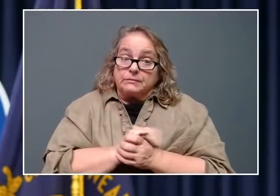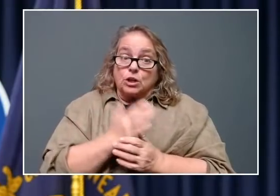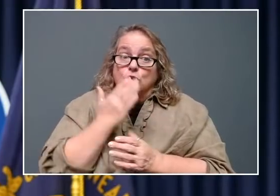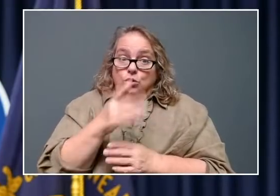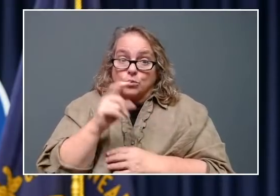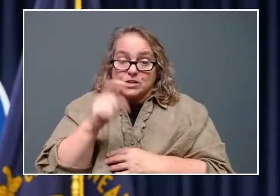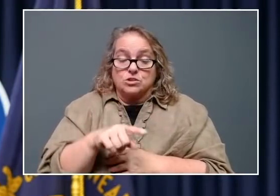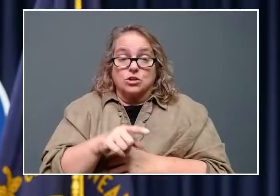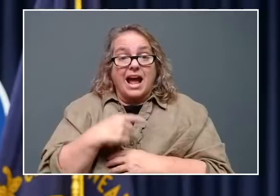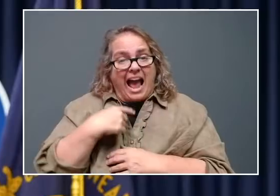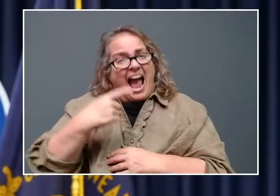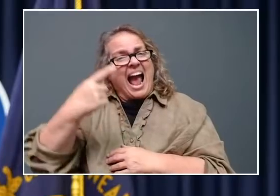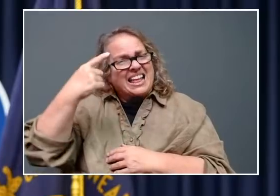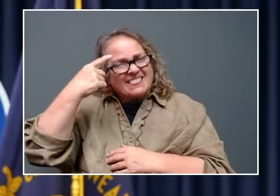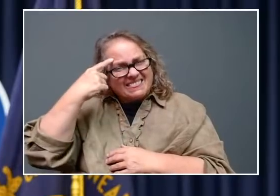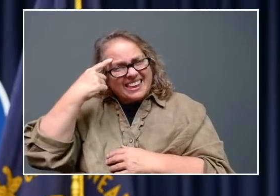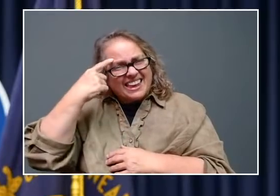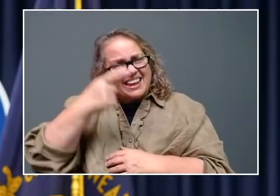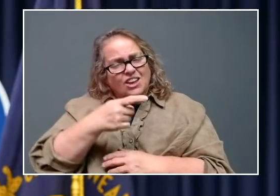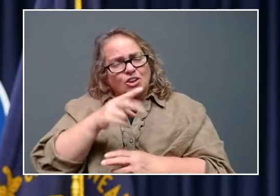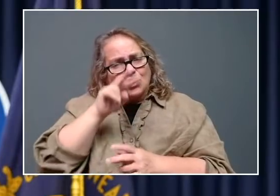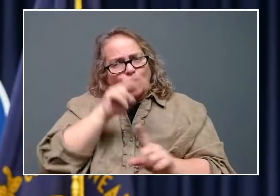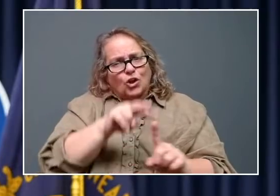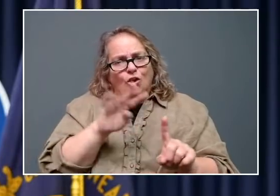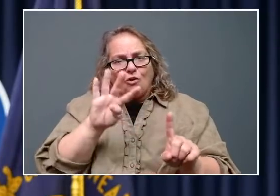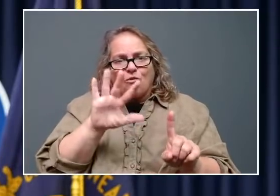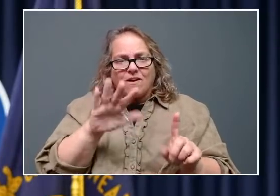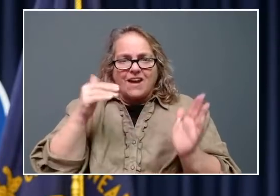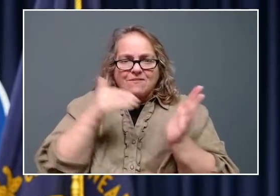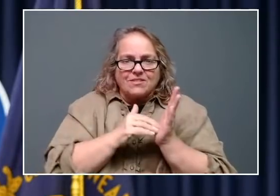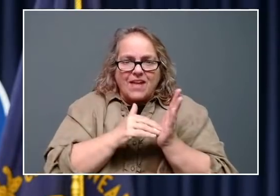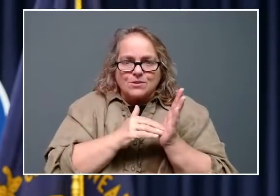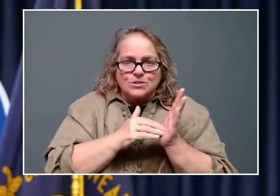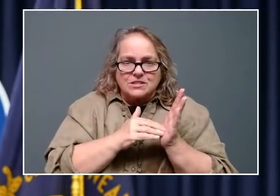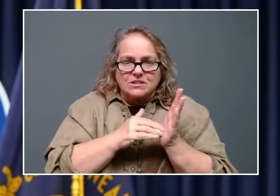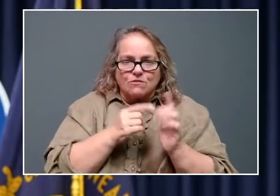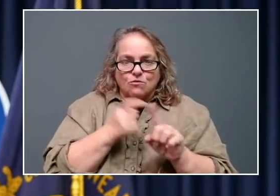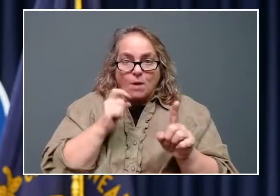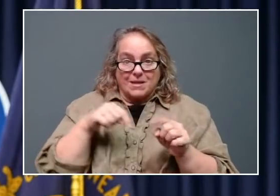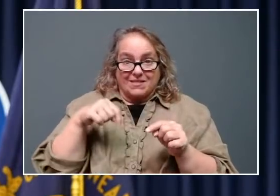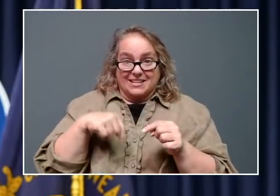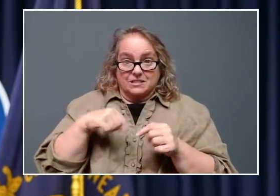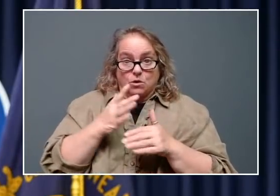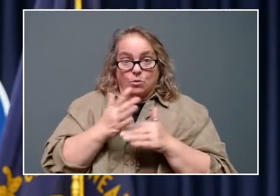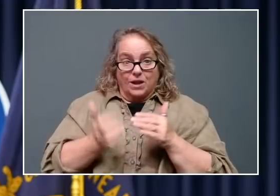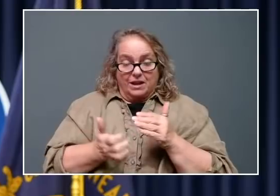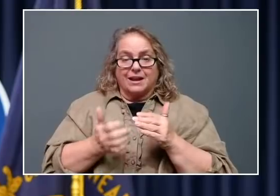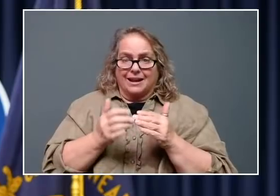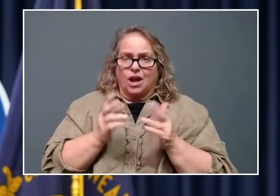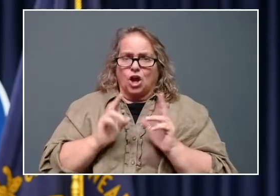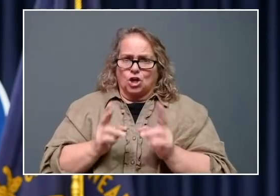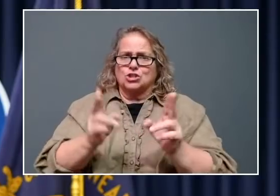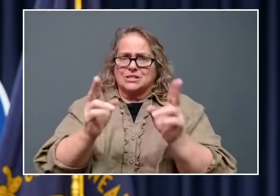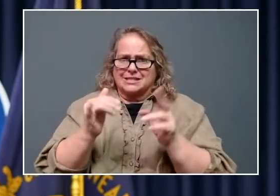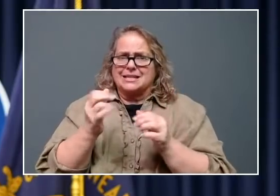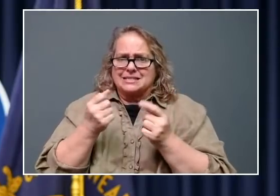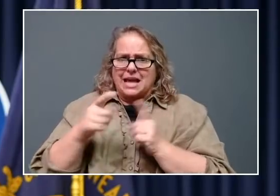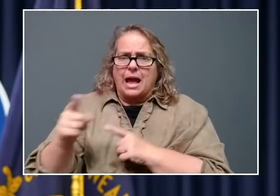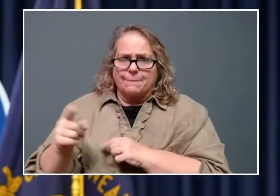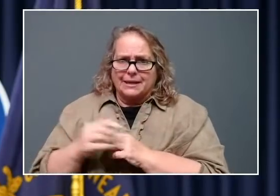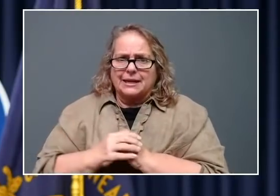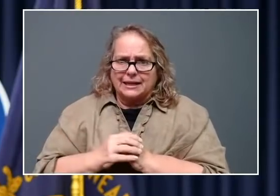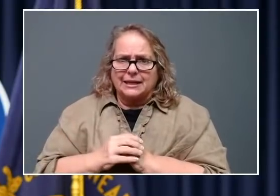is increasing based on the 45,000 from this weekend that I want to say was 15 maybe